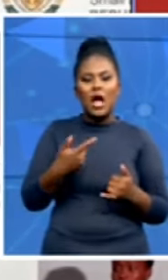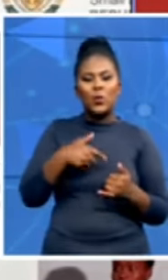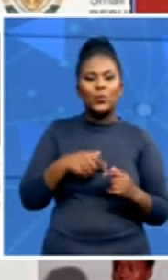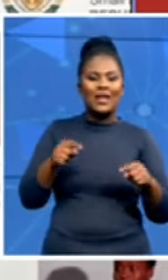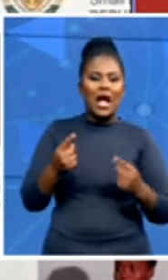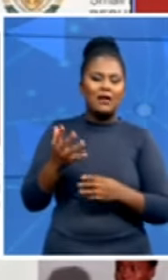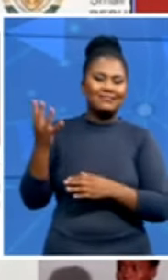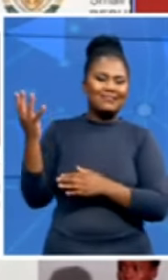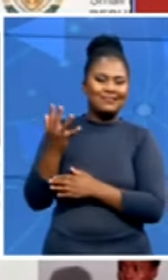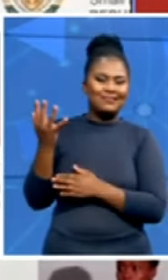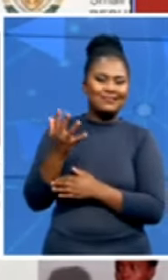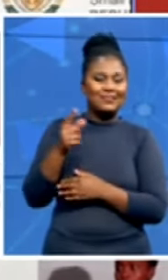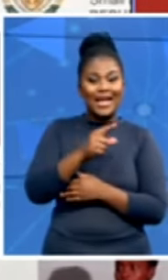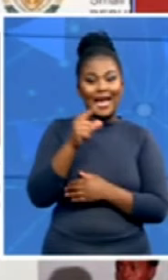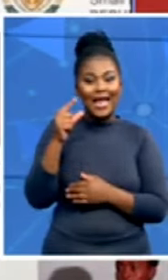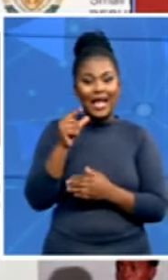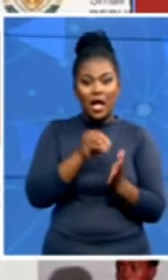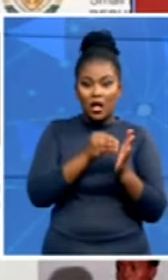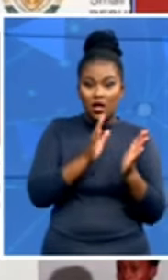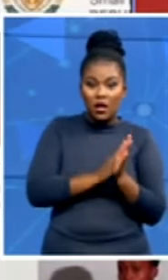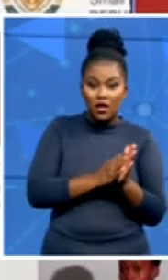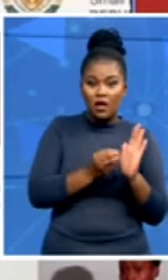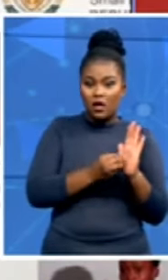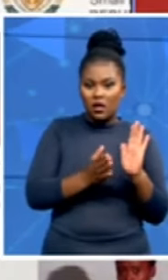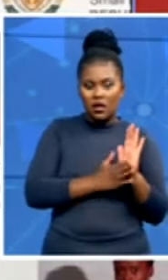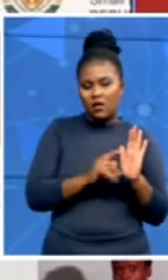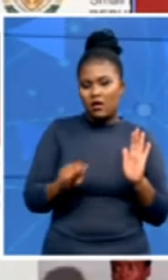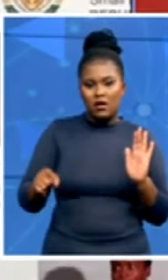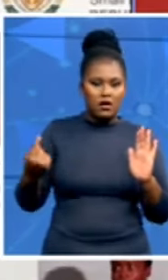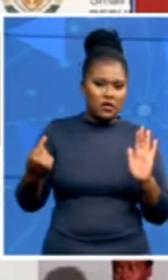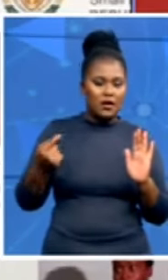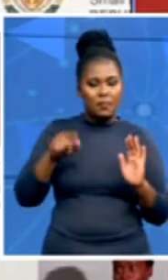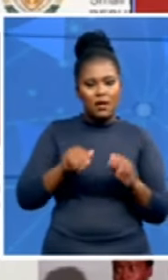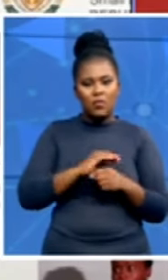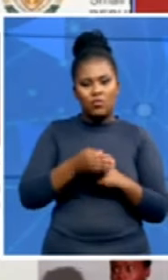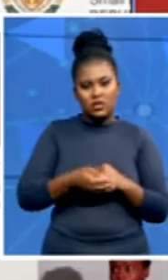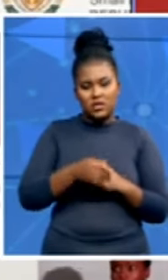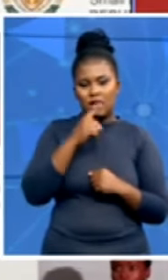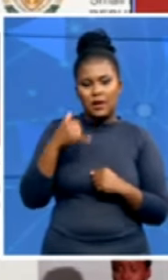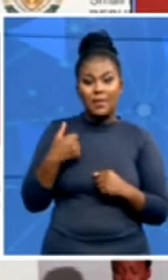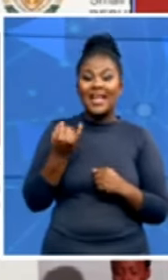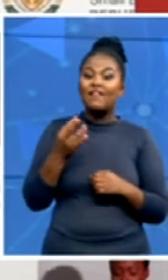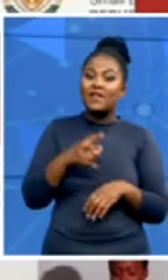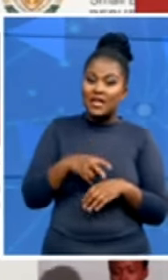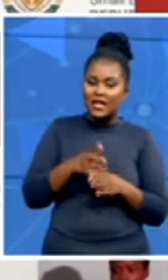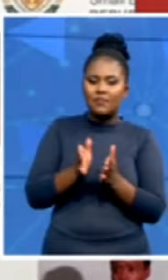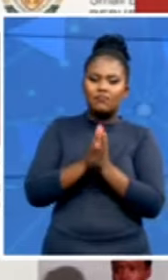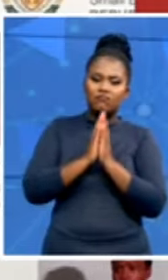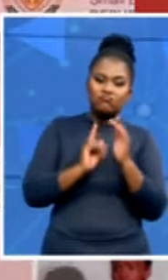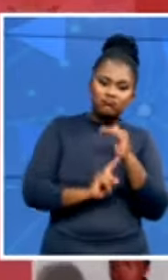Stella benefited. That information, if required, will have to be requested through appropriate measures.